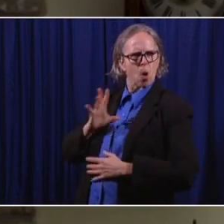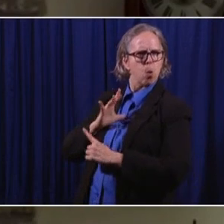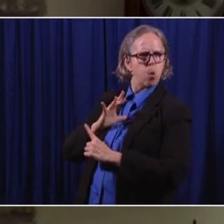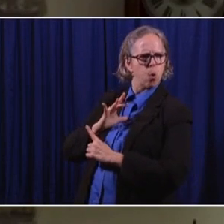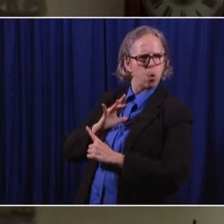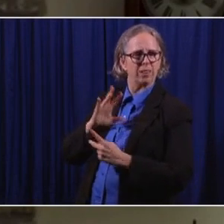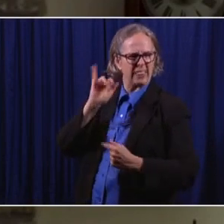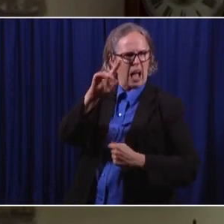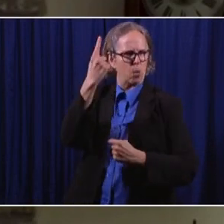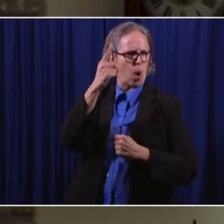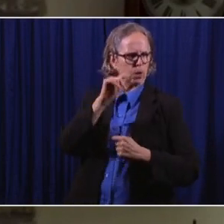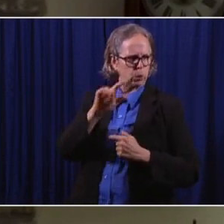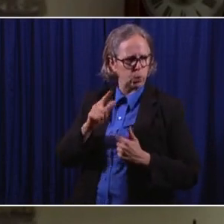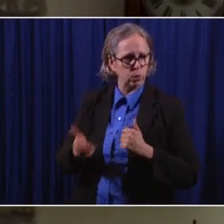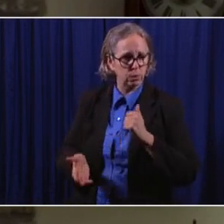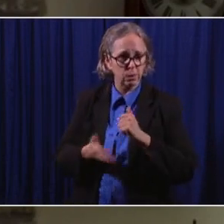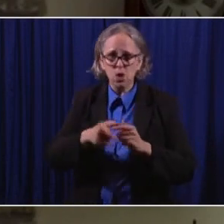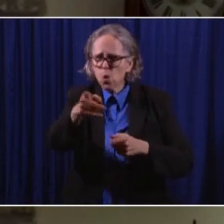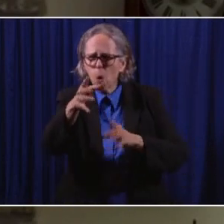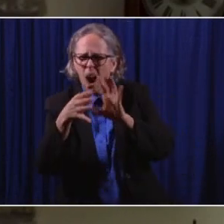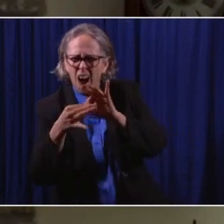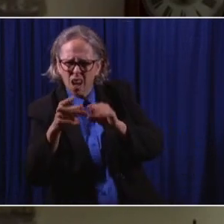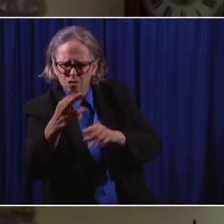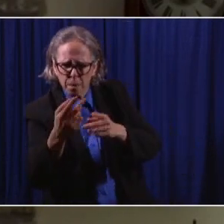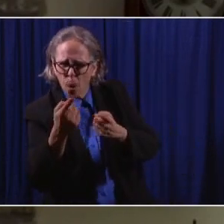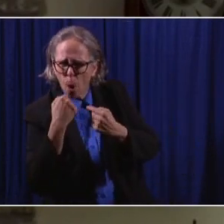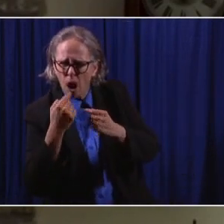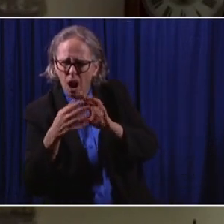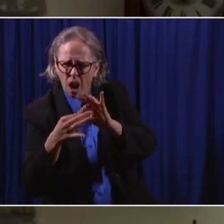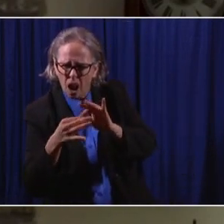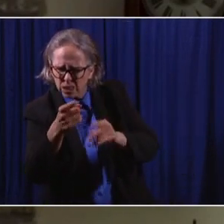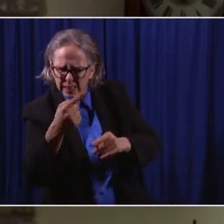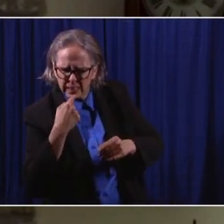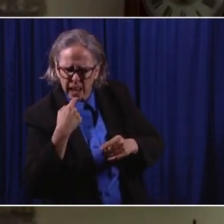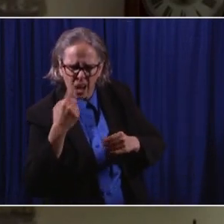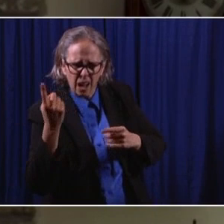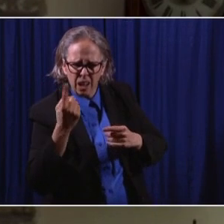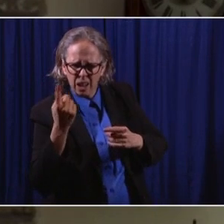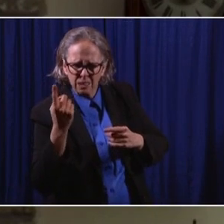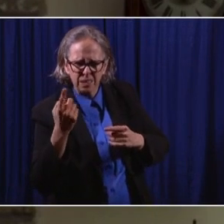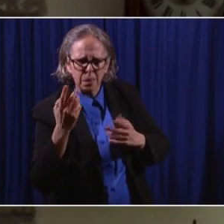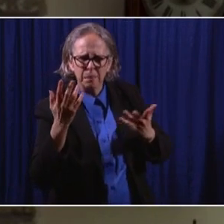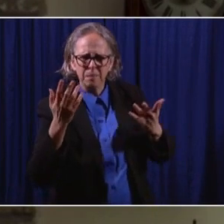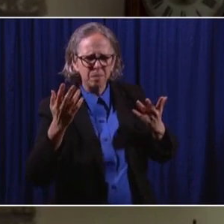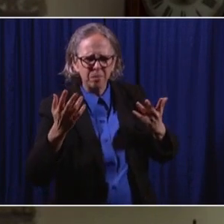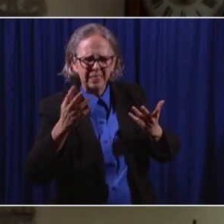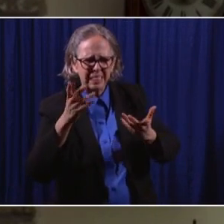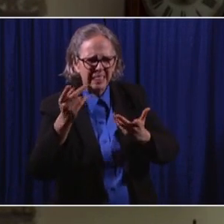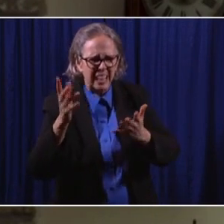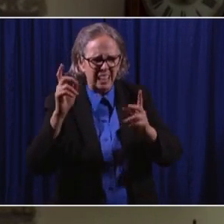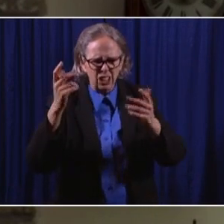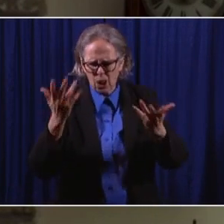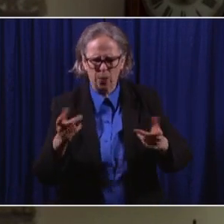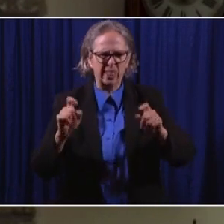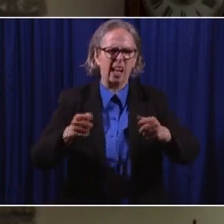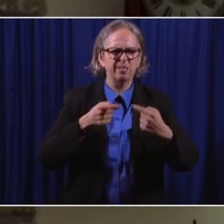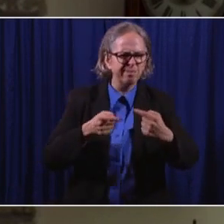mentioned that you know I want to talk about for a moment is the sanitation and following infectious disease